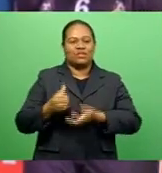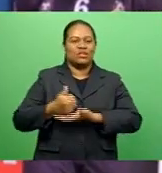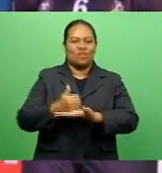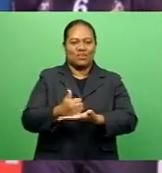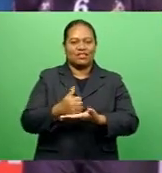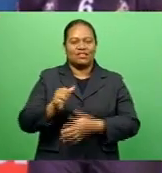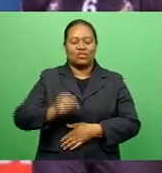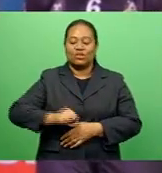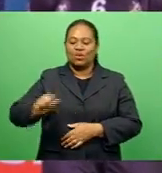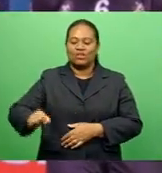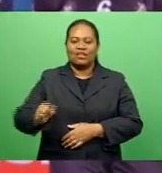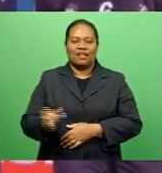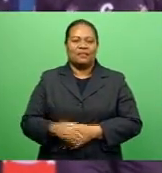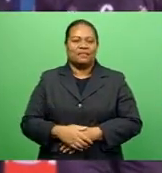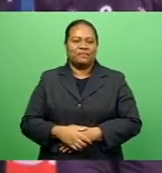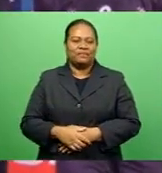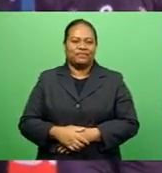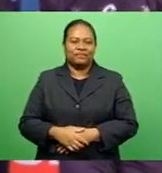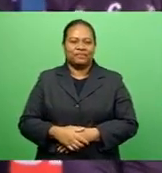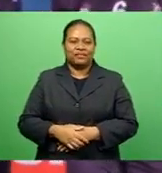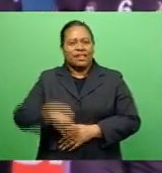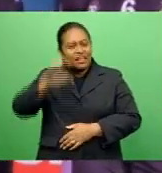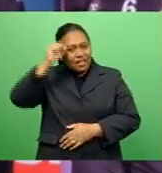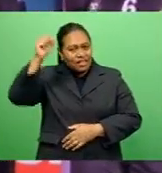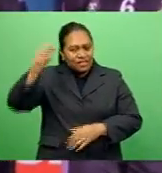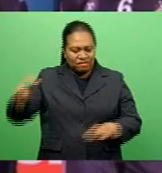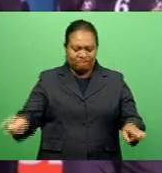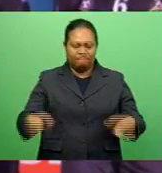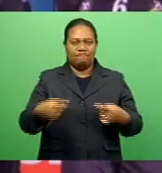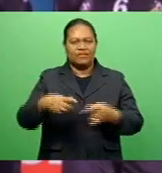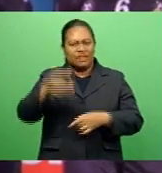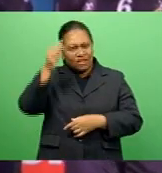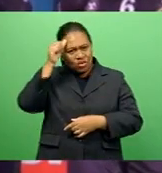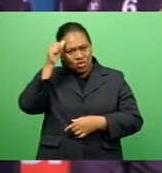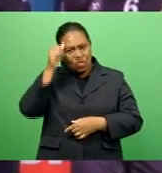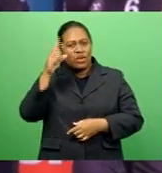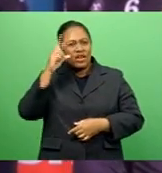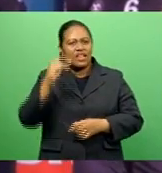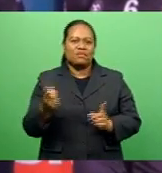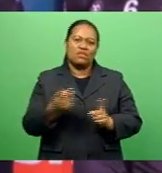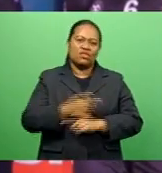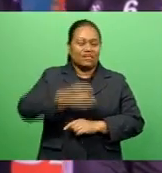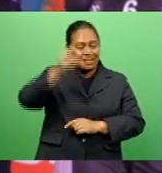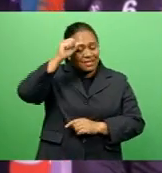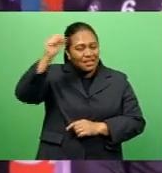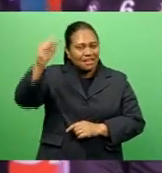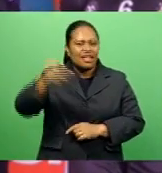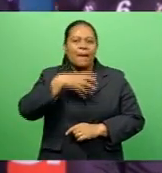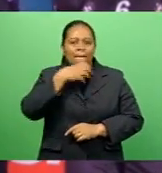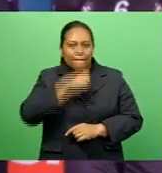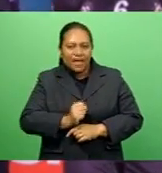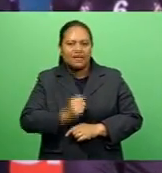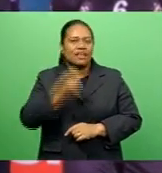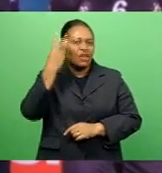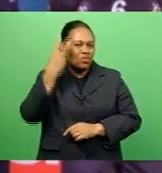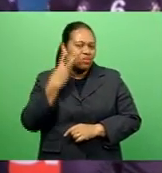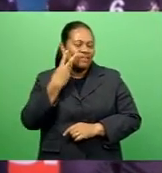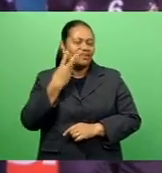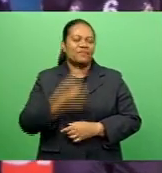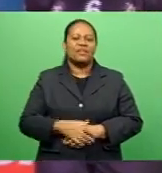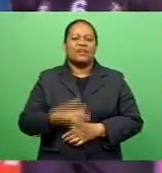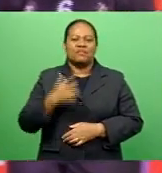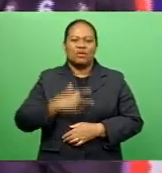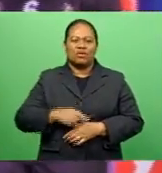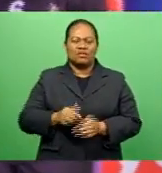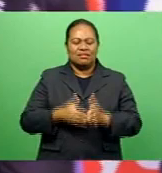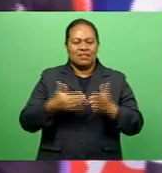league. The senior competitions is now known as the Digicel Senior Men and Women respectively. The Super League